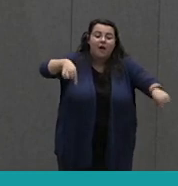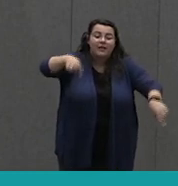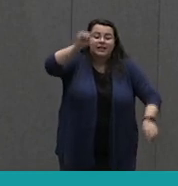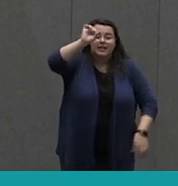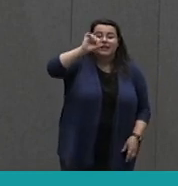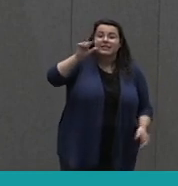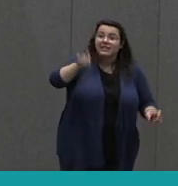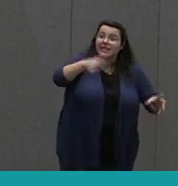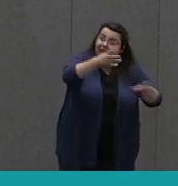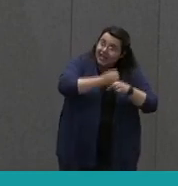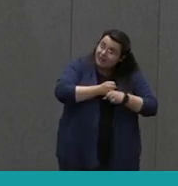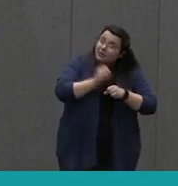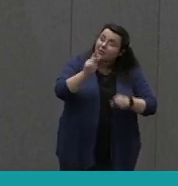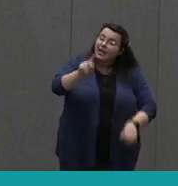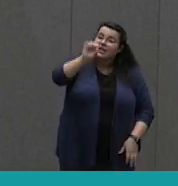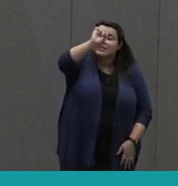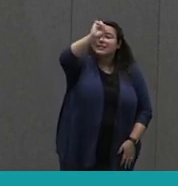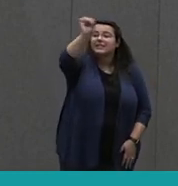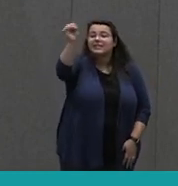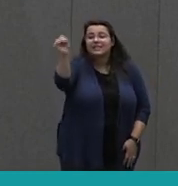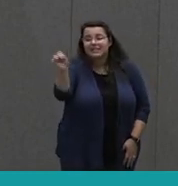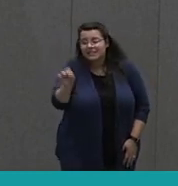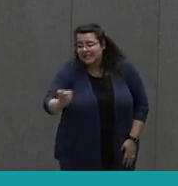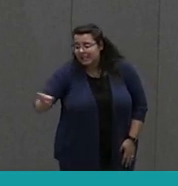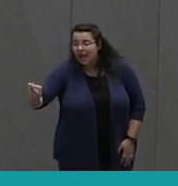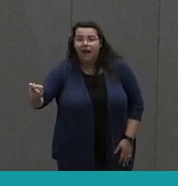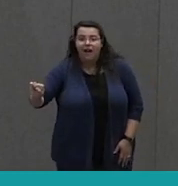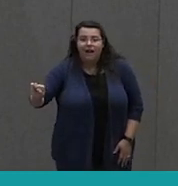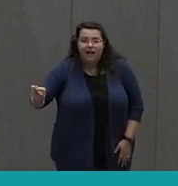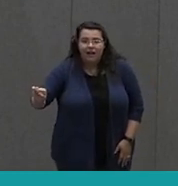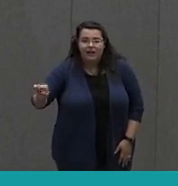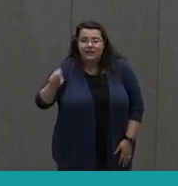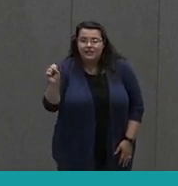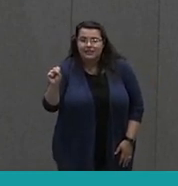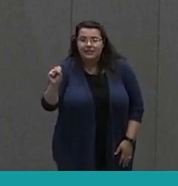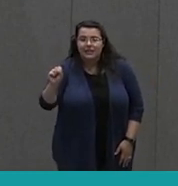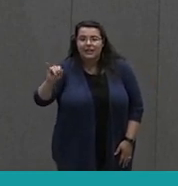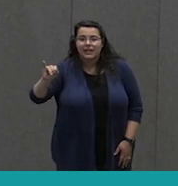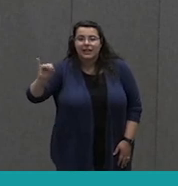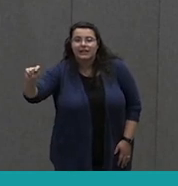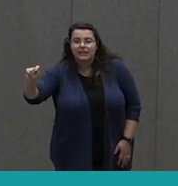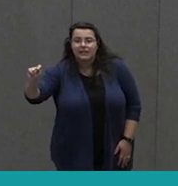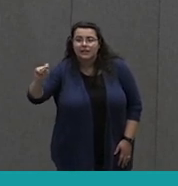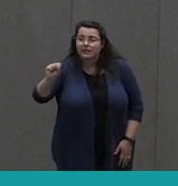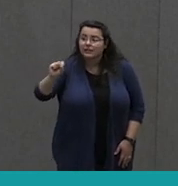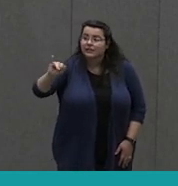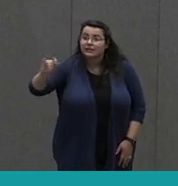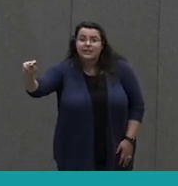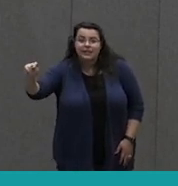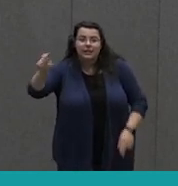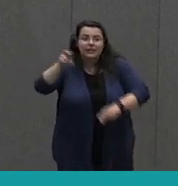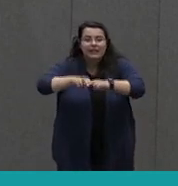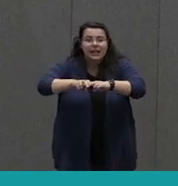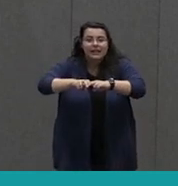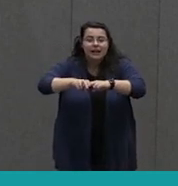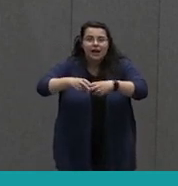the resting side. And there's another vowel that says, hey, I will take care of